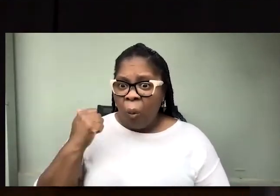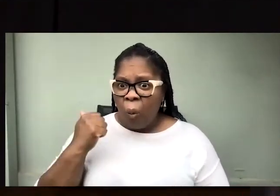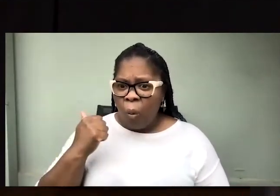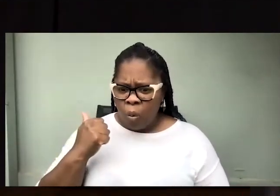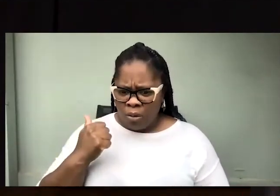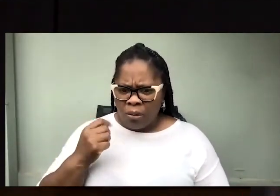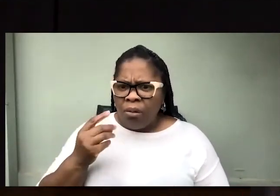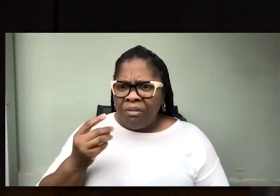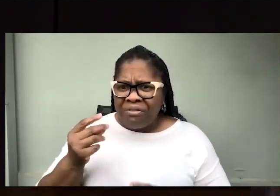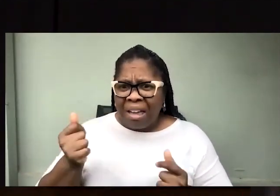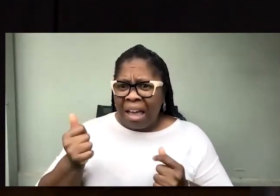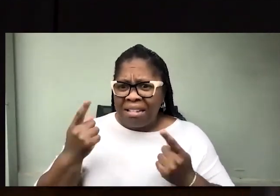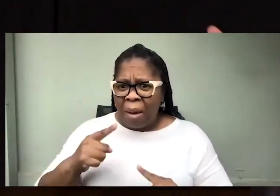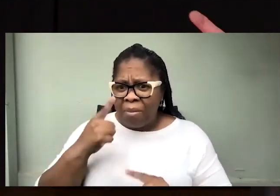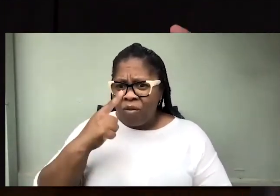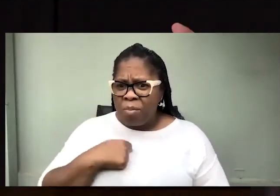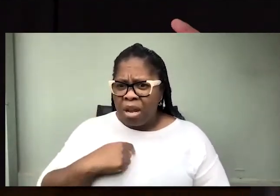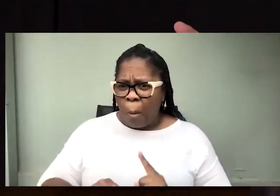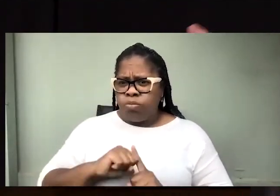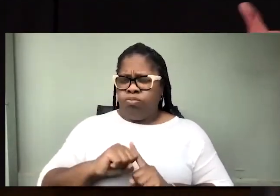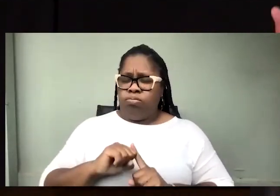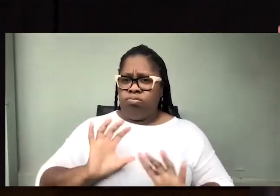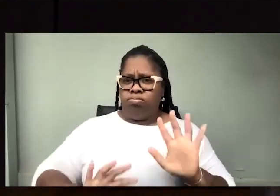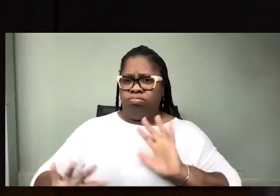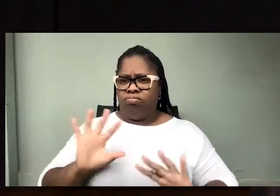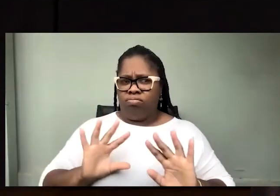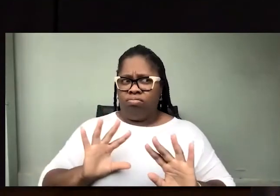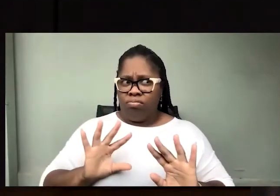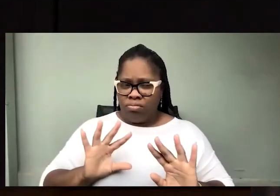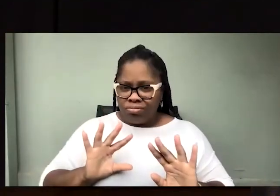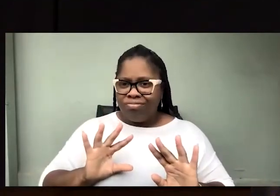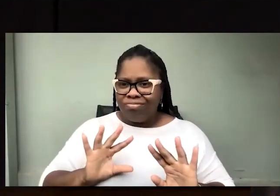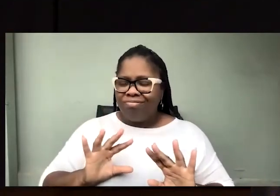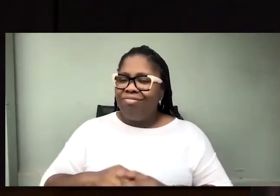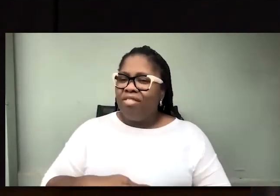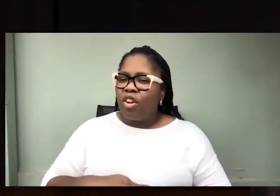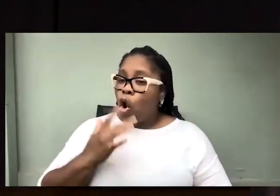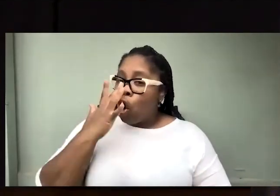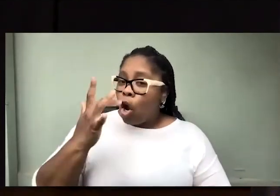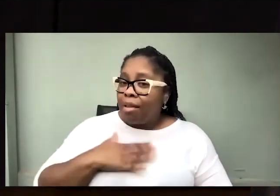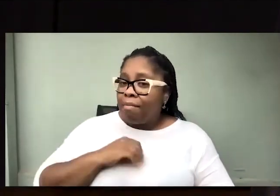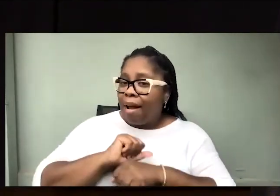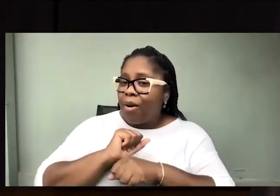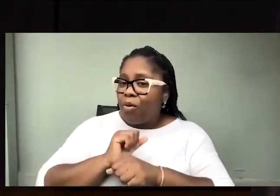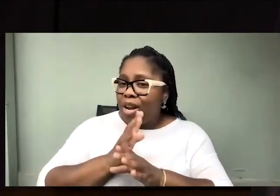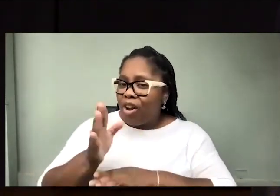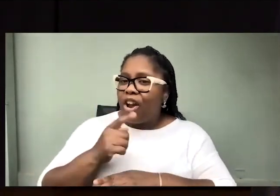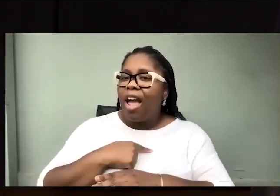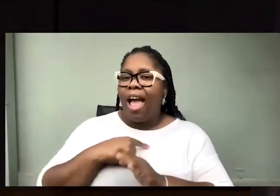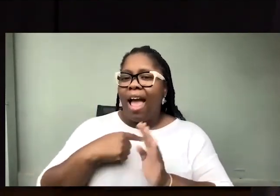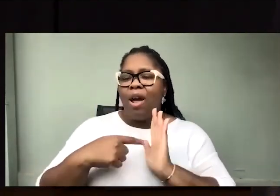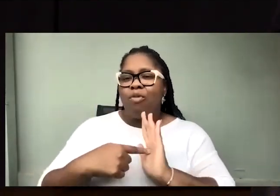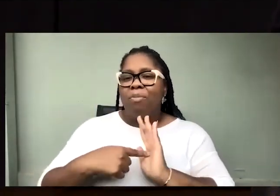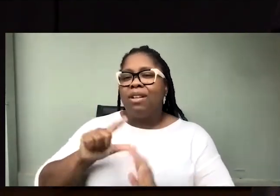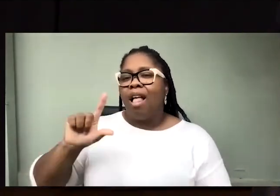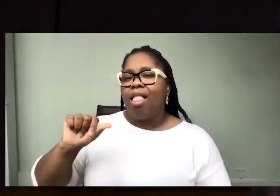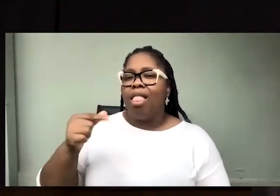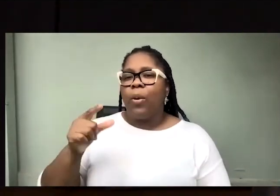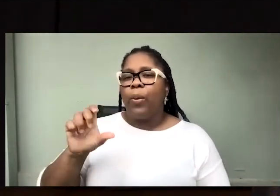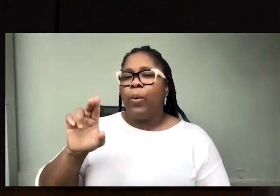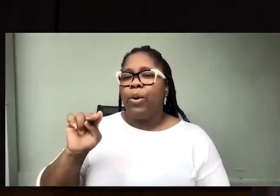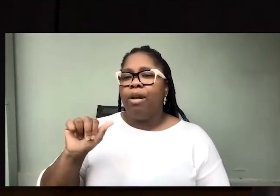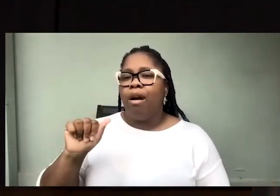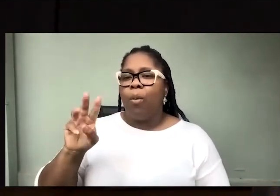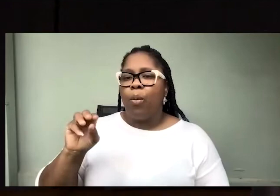quick. And I was privileged to represent early in my career the city of Laguna Woods, which of